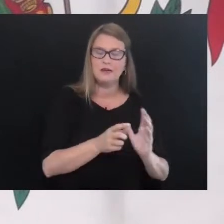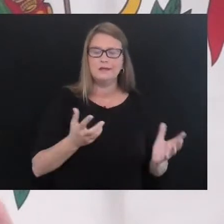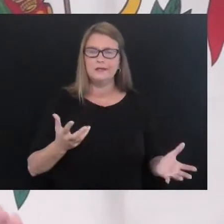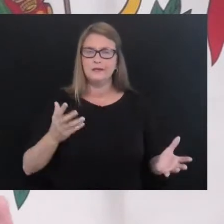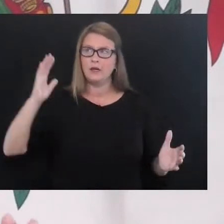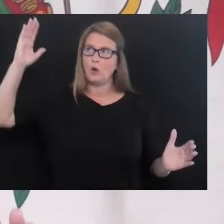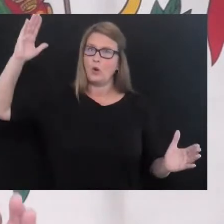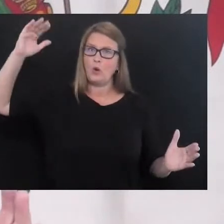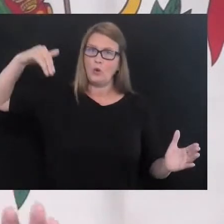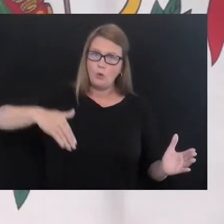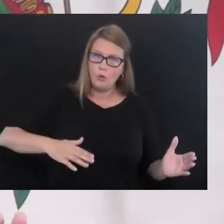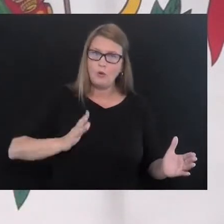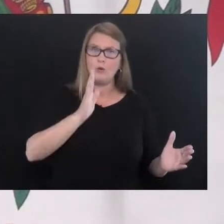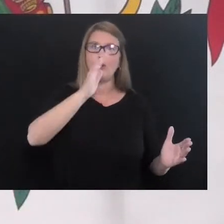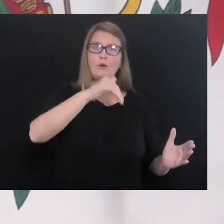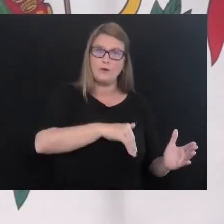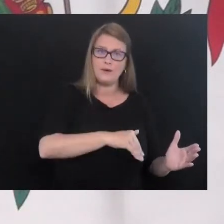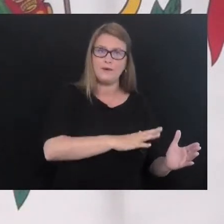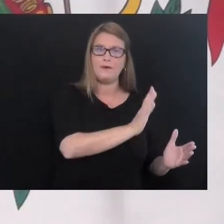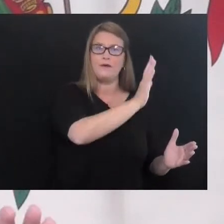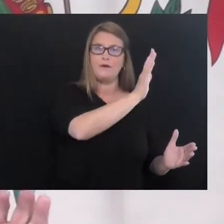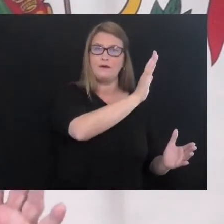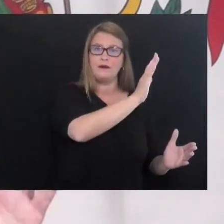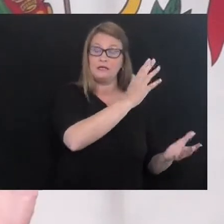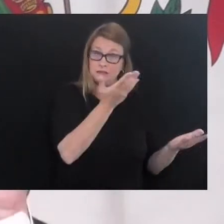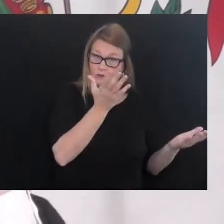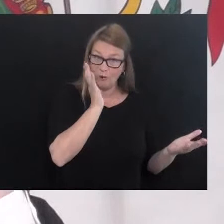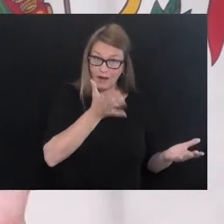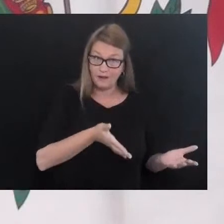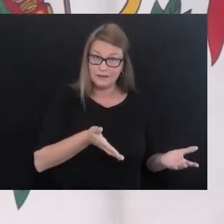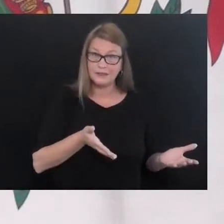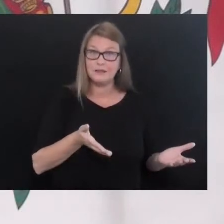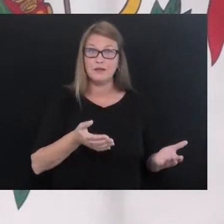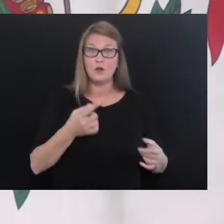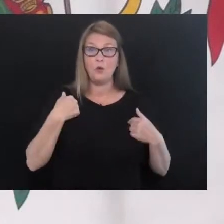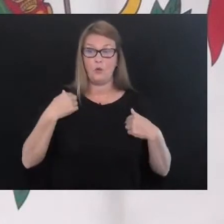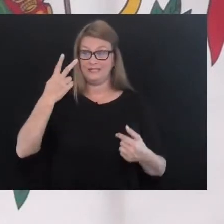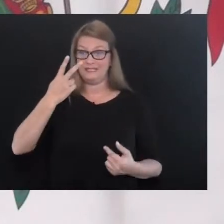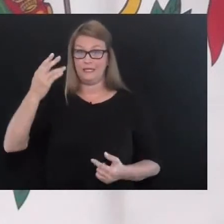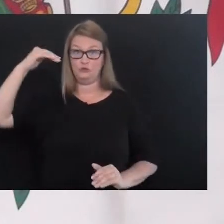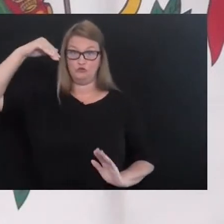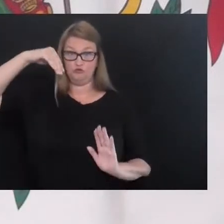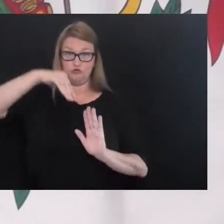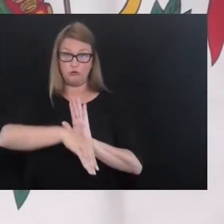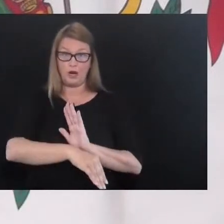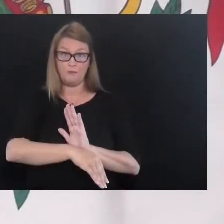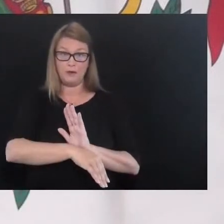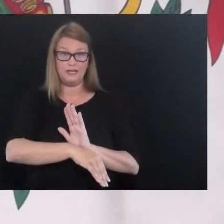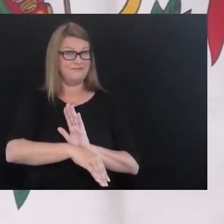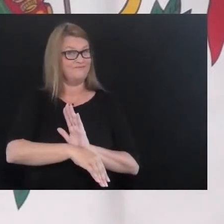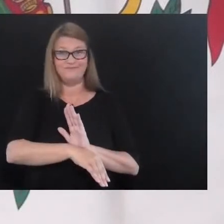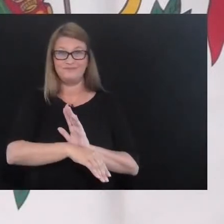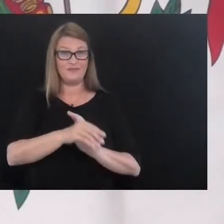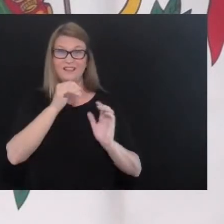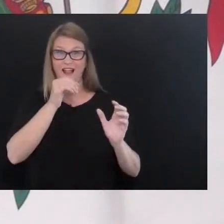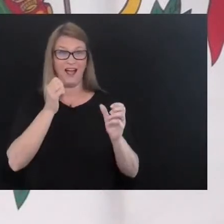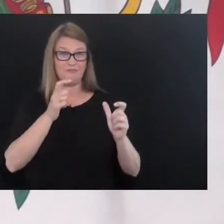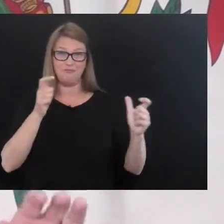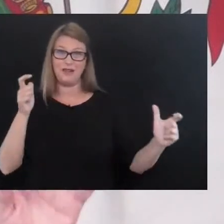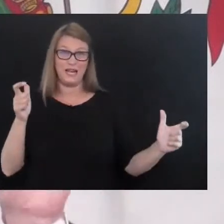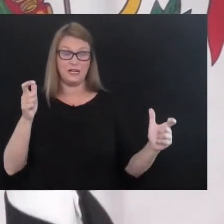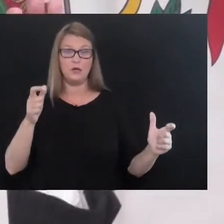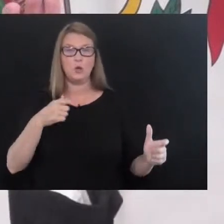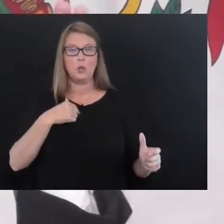the bottom line to the whole thing is when we've not dropped very far.